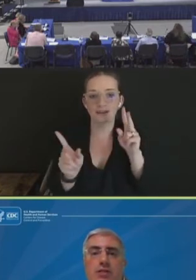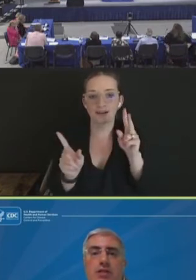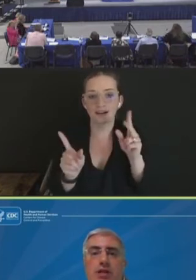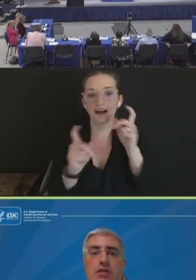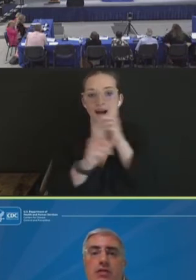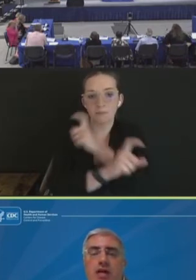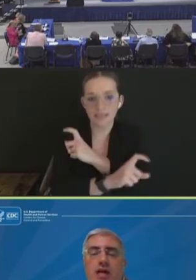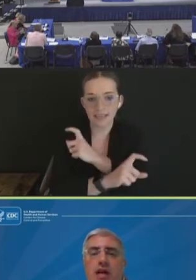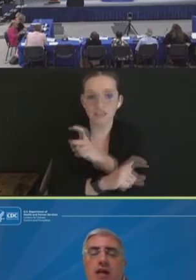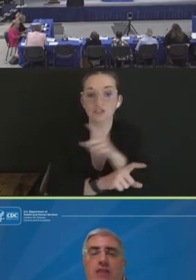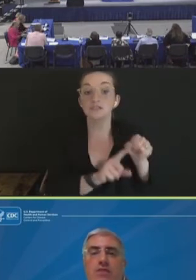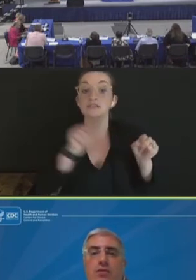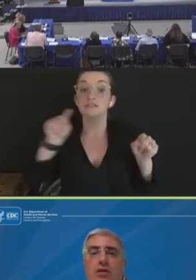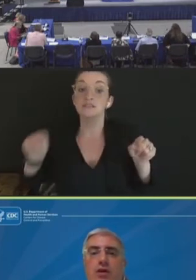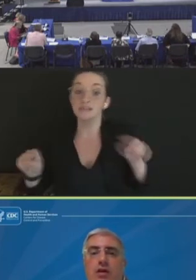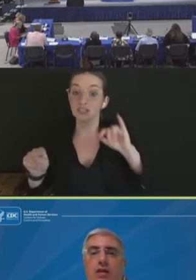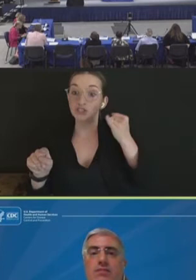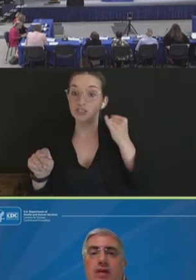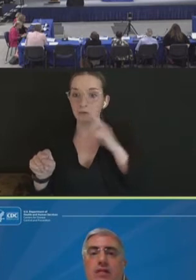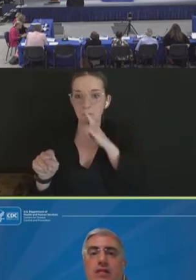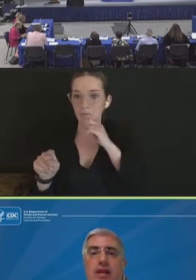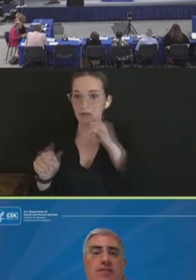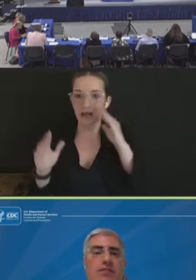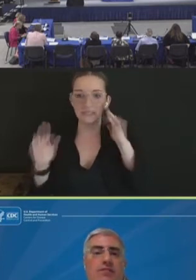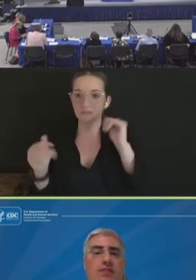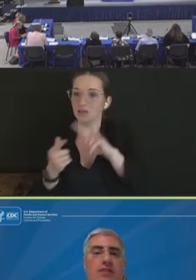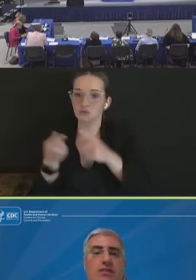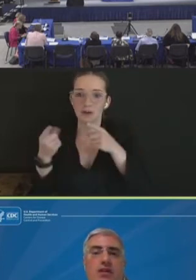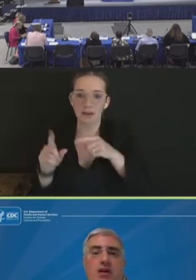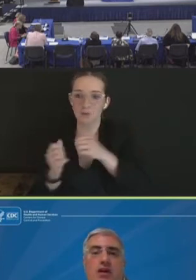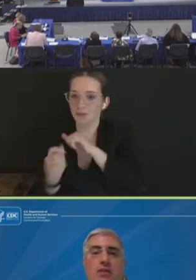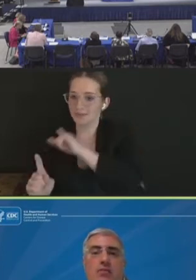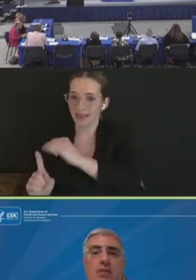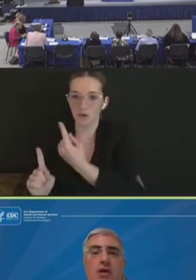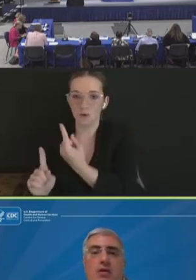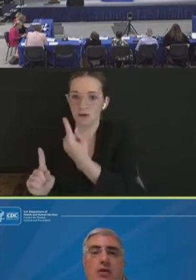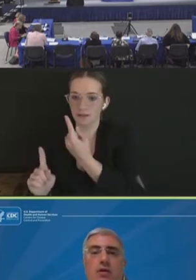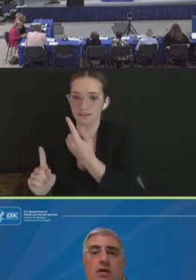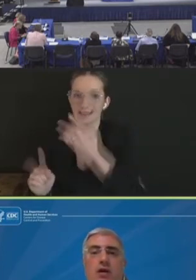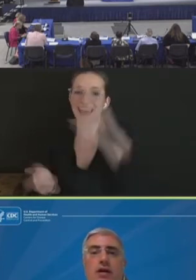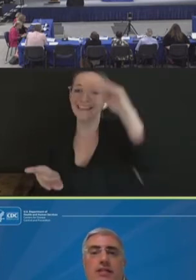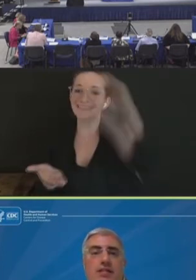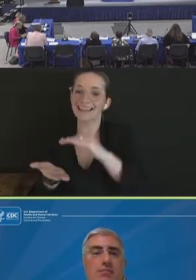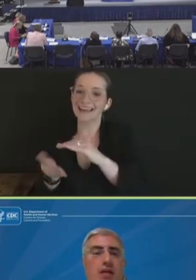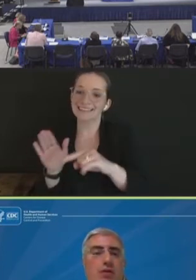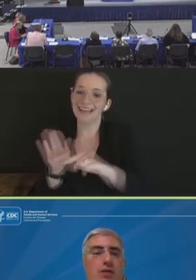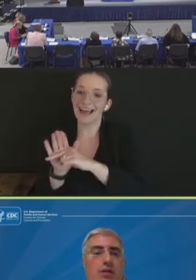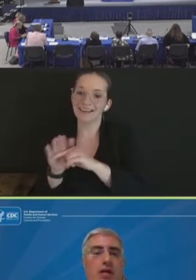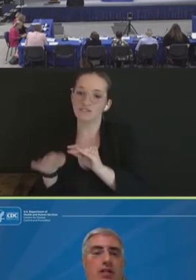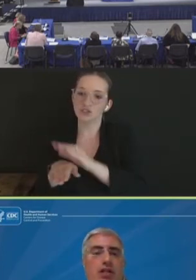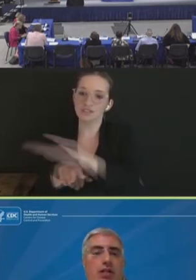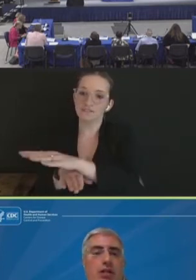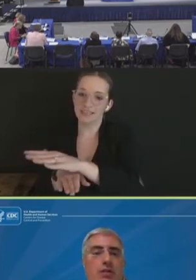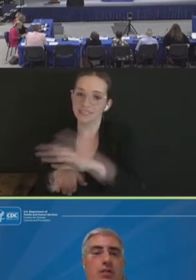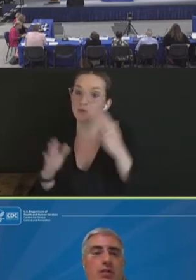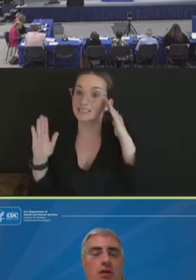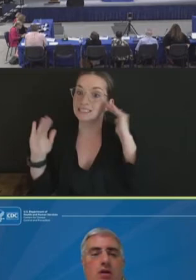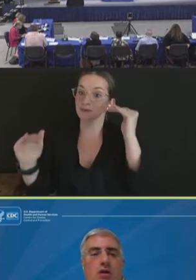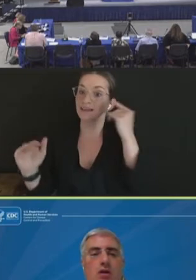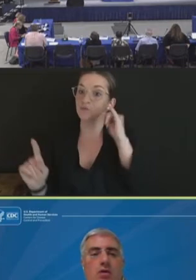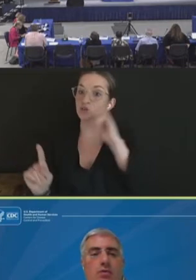with Jynneos, and fewer expected adverse events are anticipated with